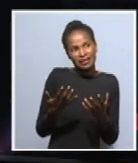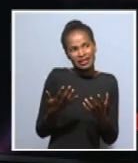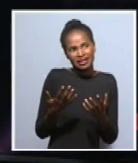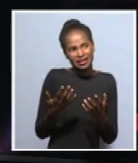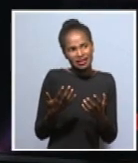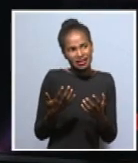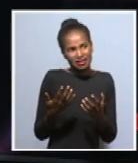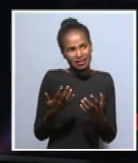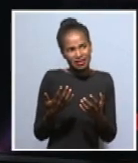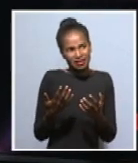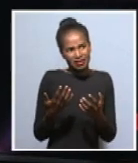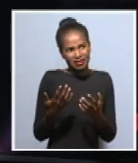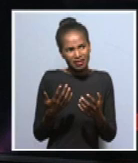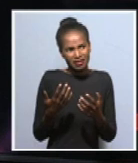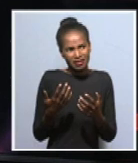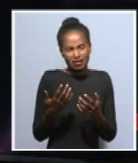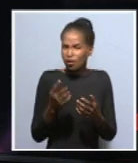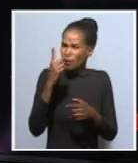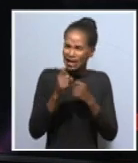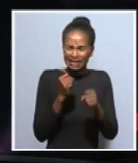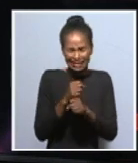is a little bit